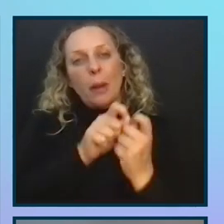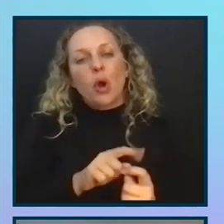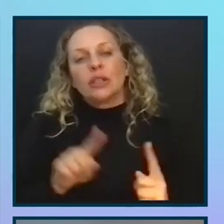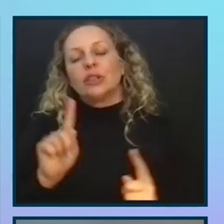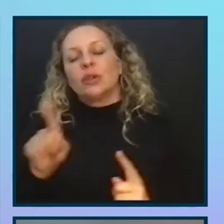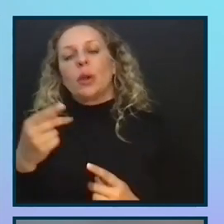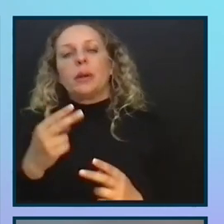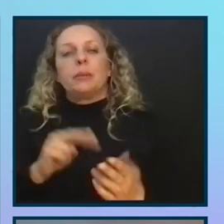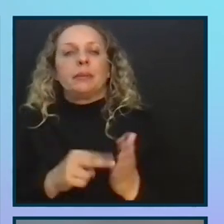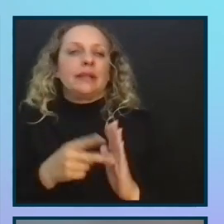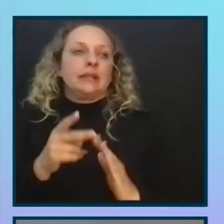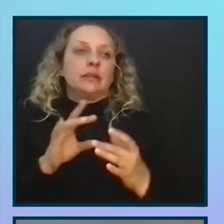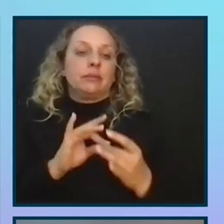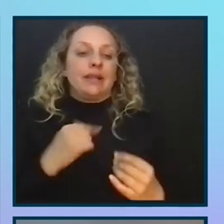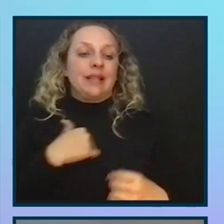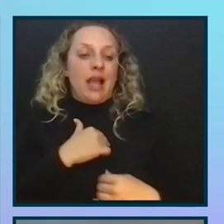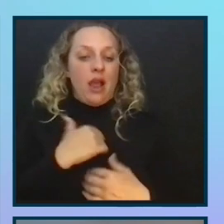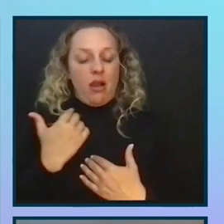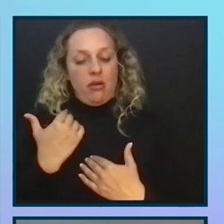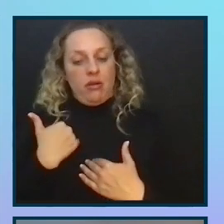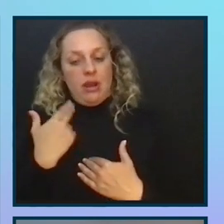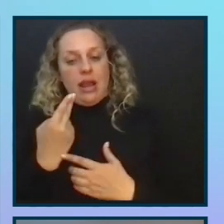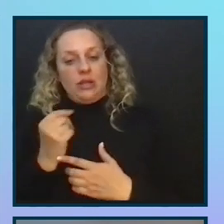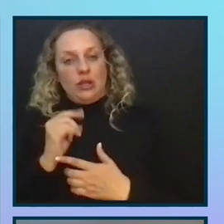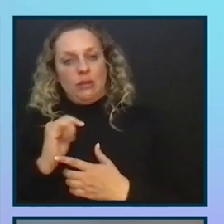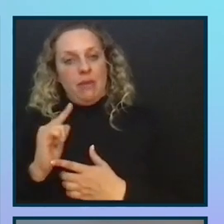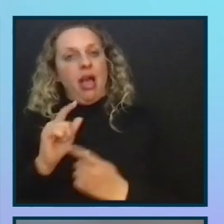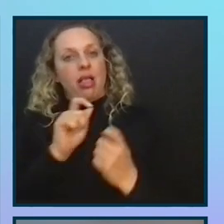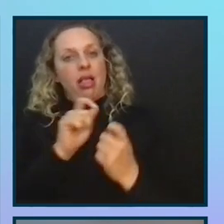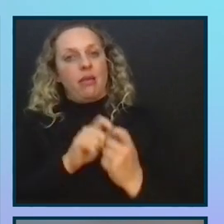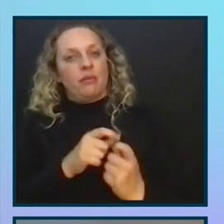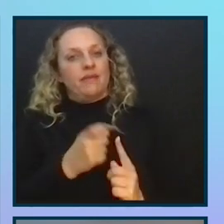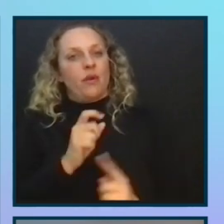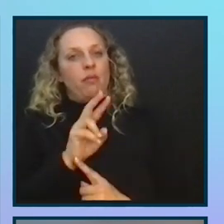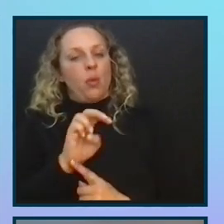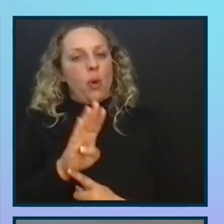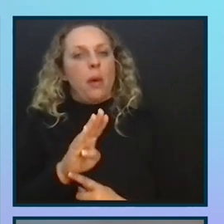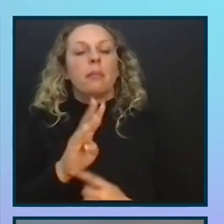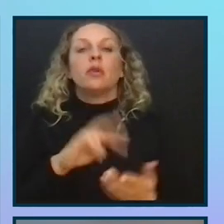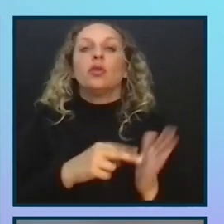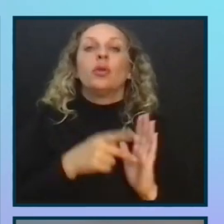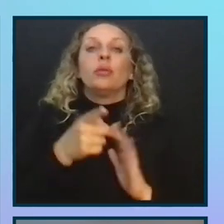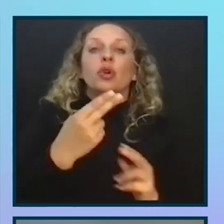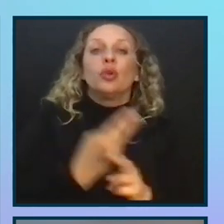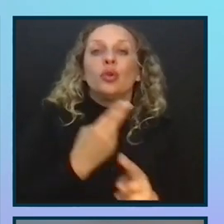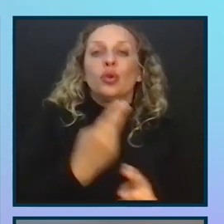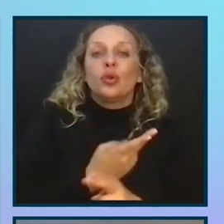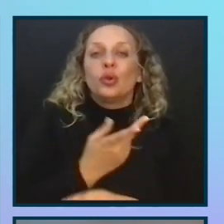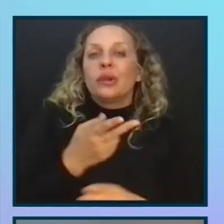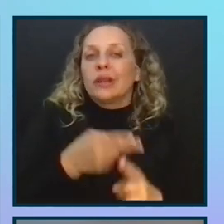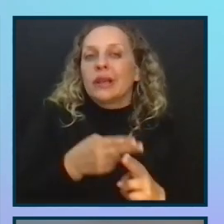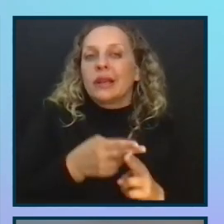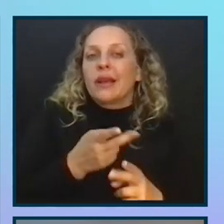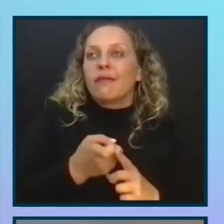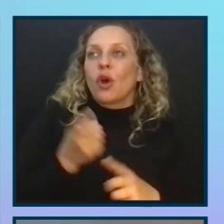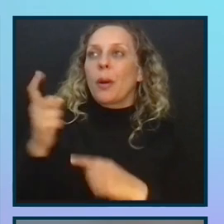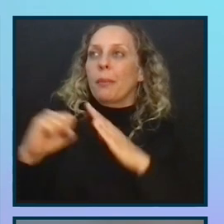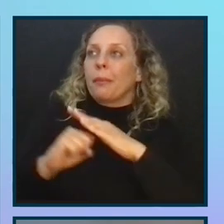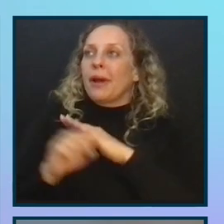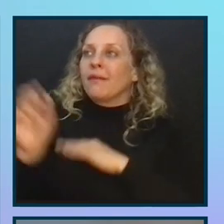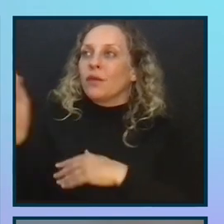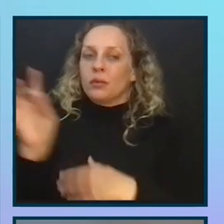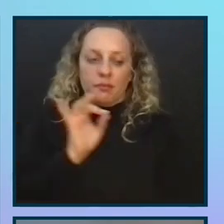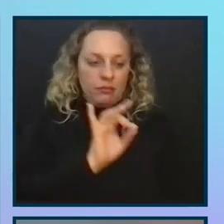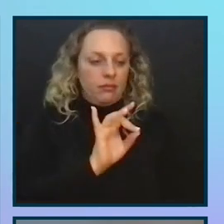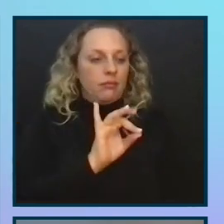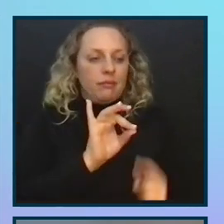means that it's based on ARIA roles and HTML elements on the web. So it means if you're going to use the name from a platform spec, you